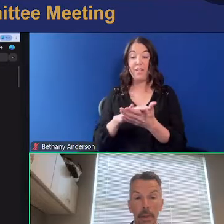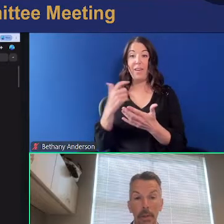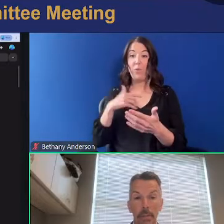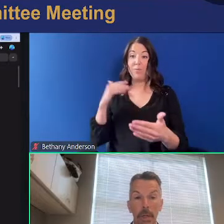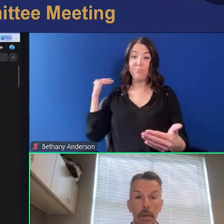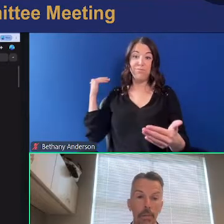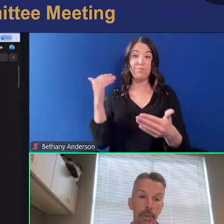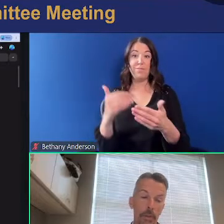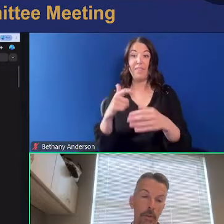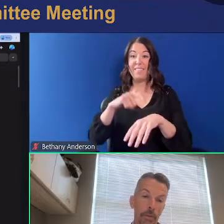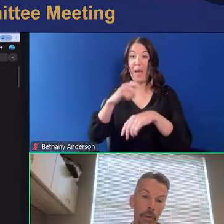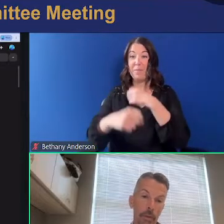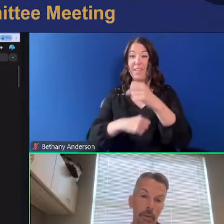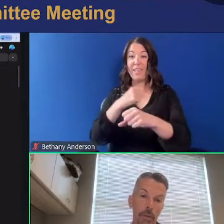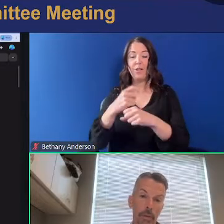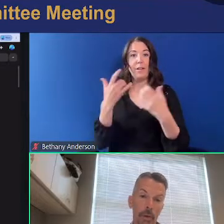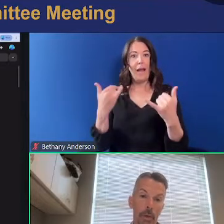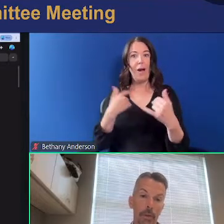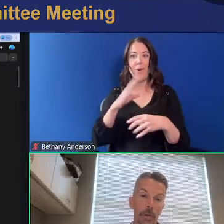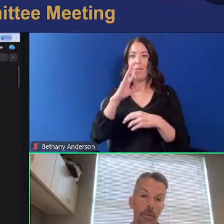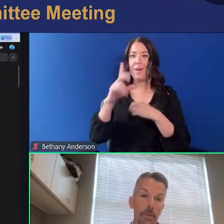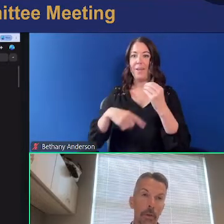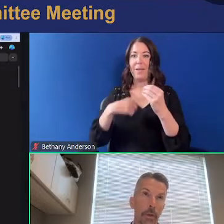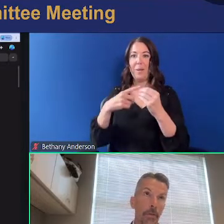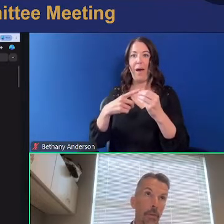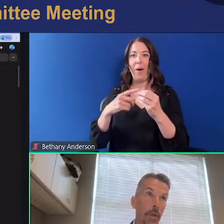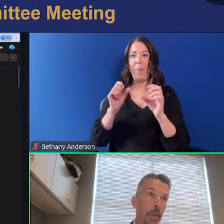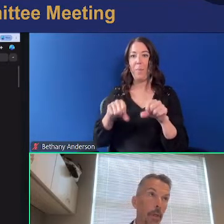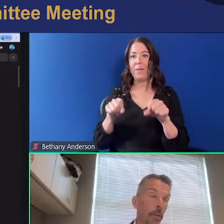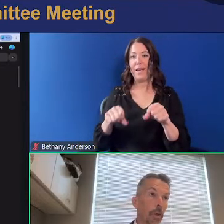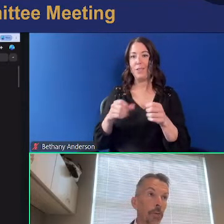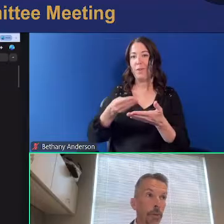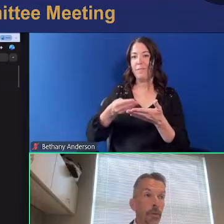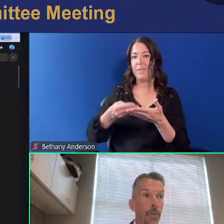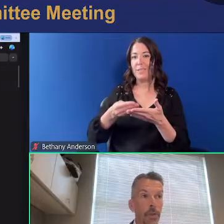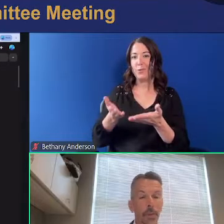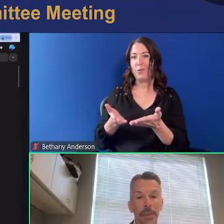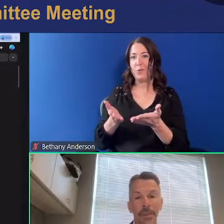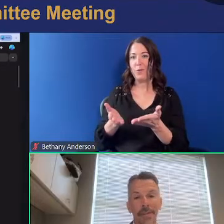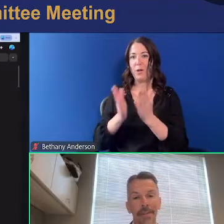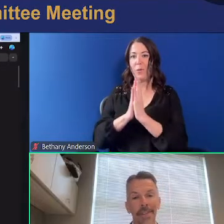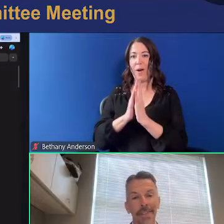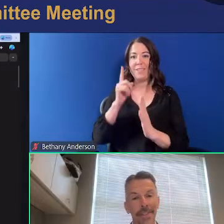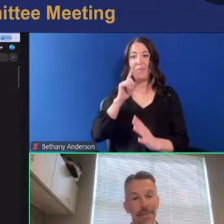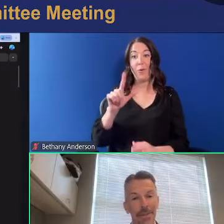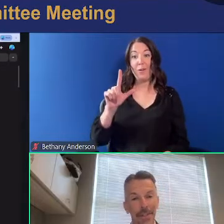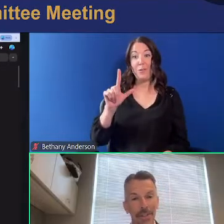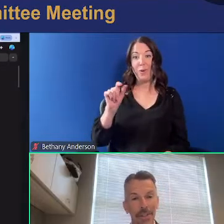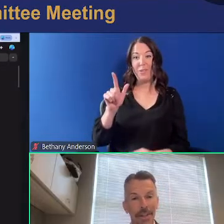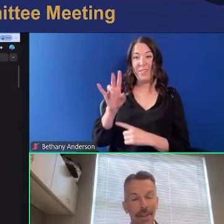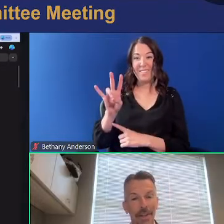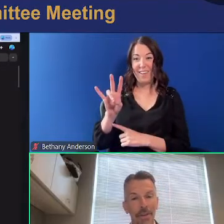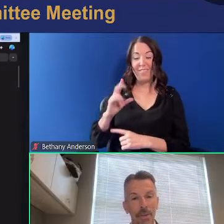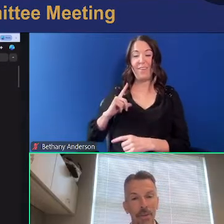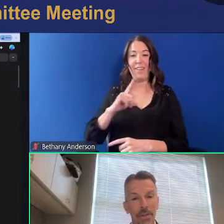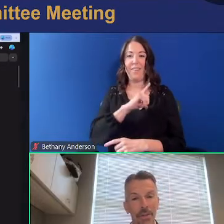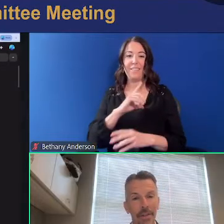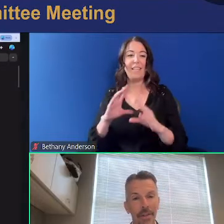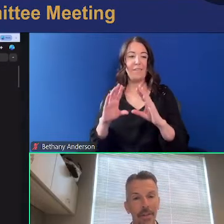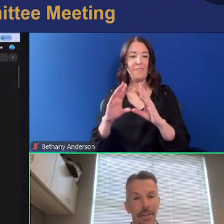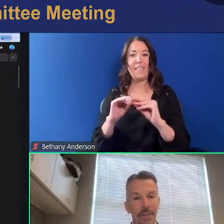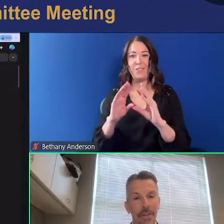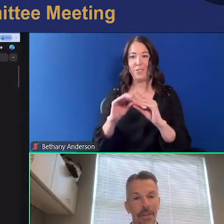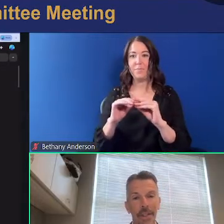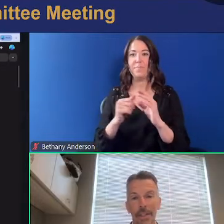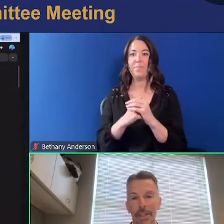already talking about potential fiscal requests for the for the 2027 legislative session. So we're